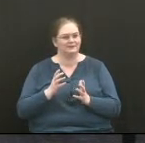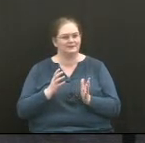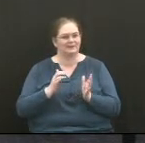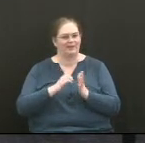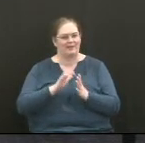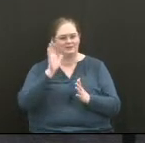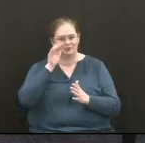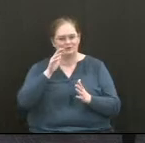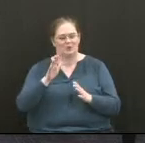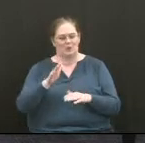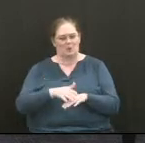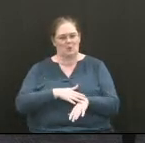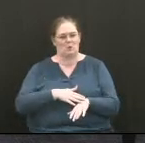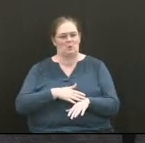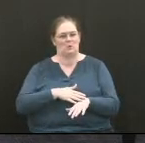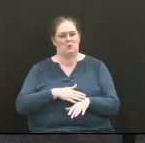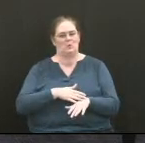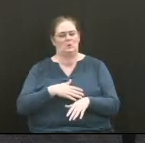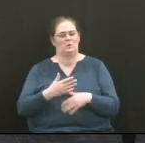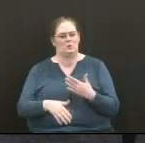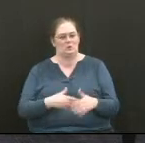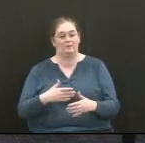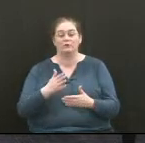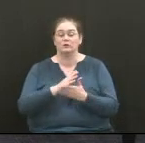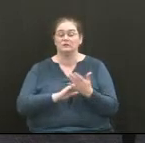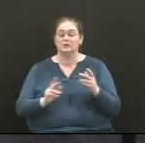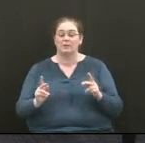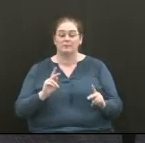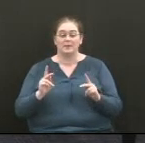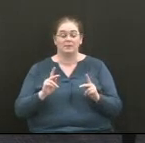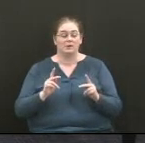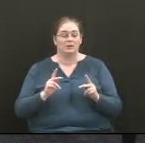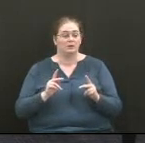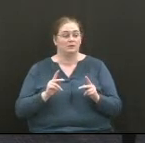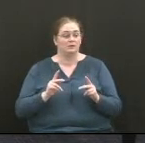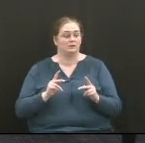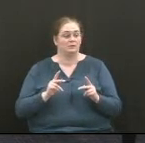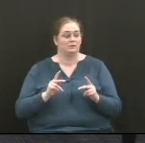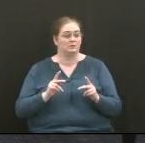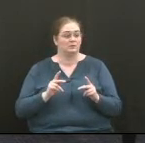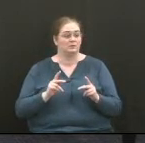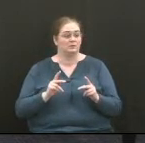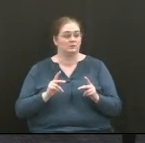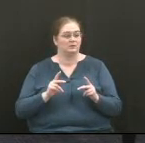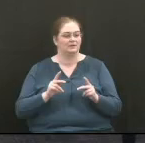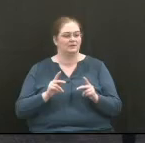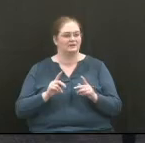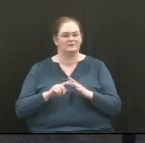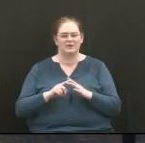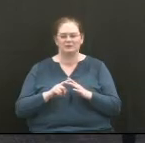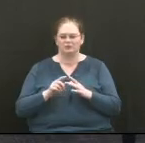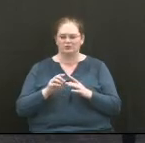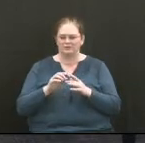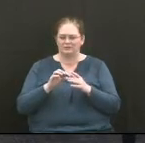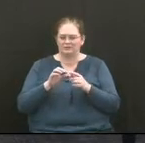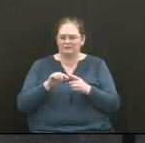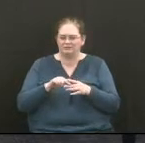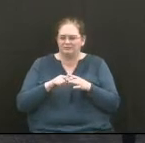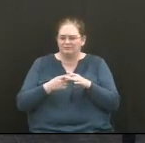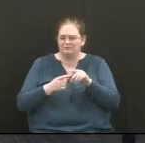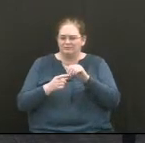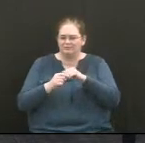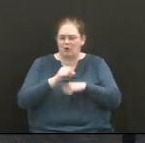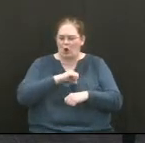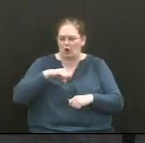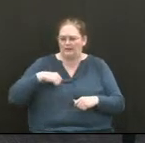That's the slowdown part. So for some people, they were, you know, panicked, especially early August when all the news about the Postal